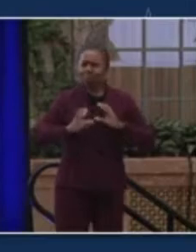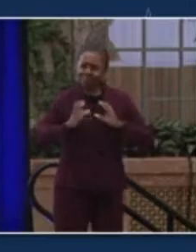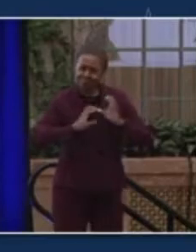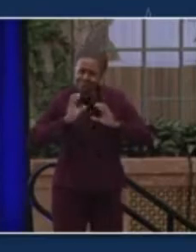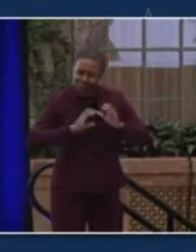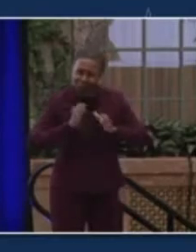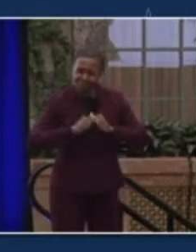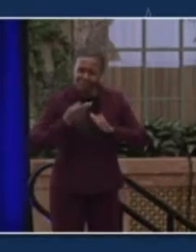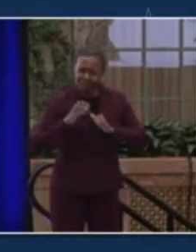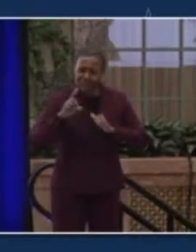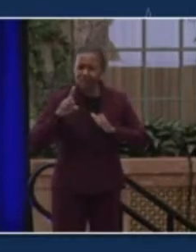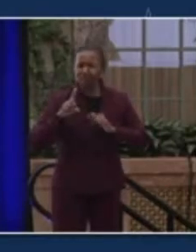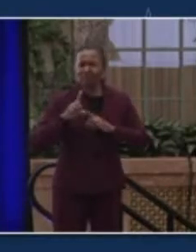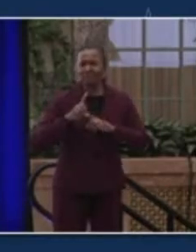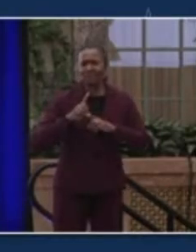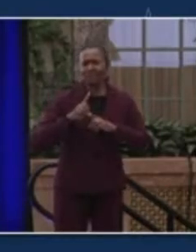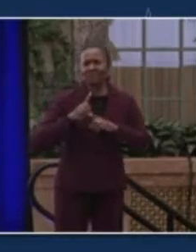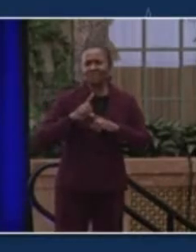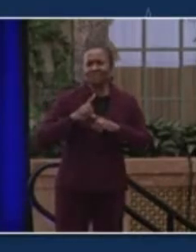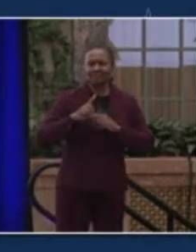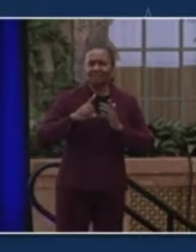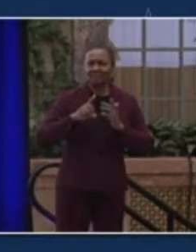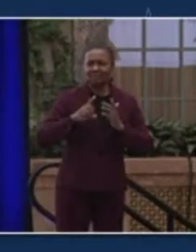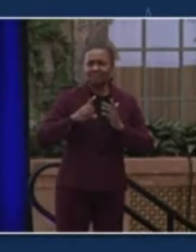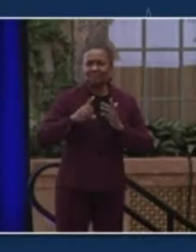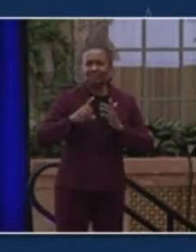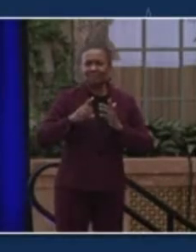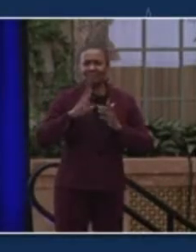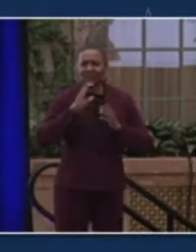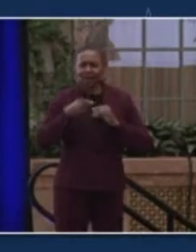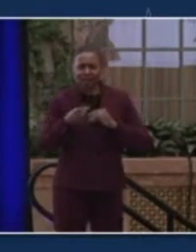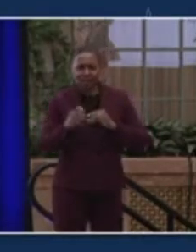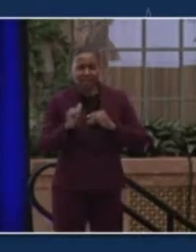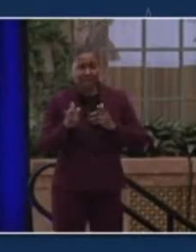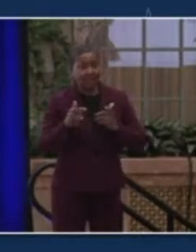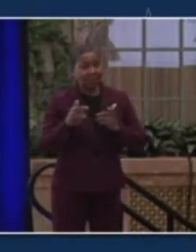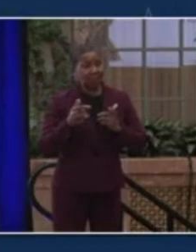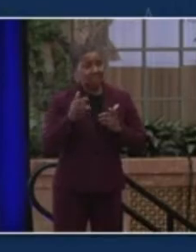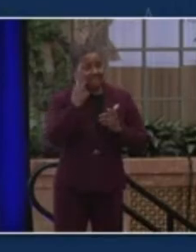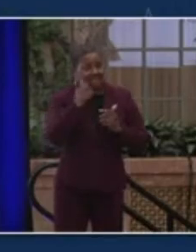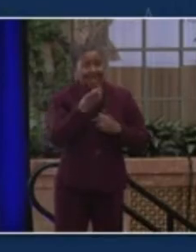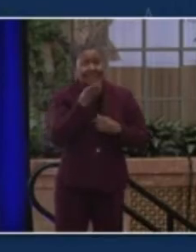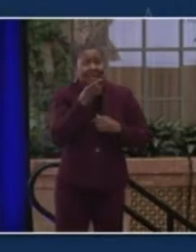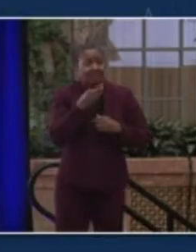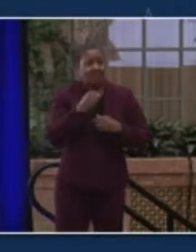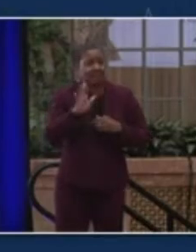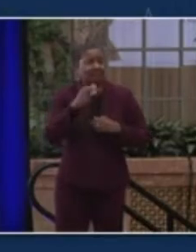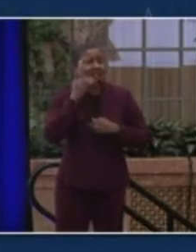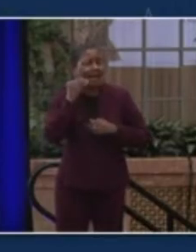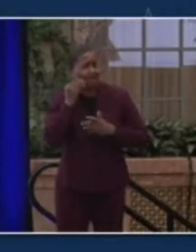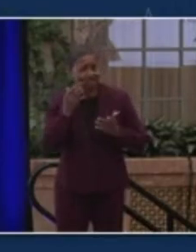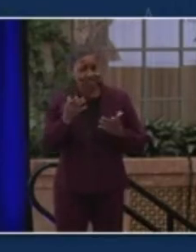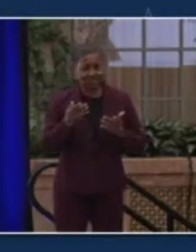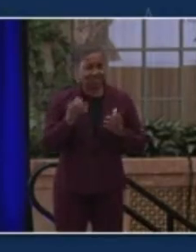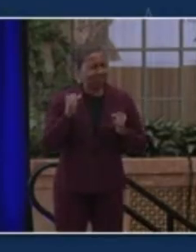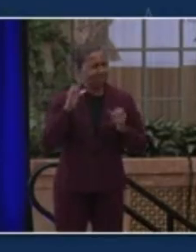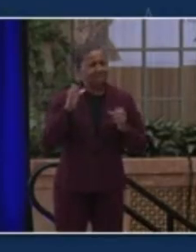about Harold and talk about him like they had just had dinner with him at his house.